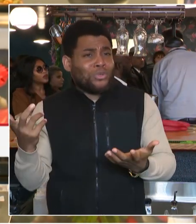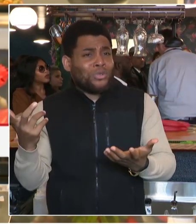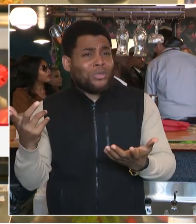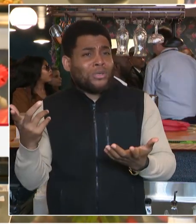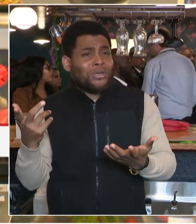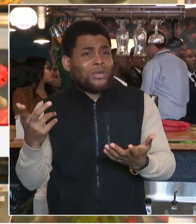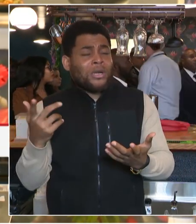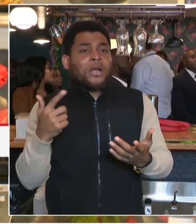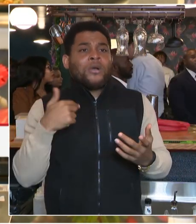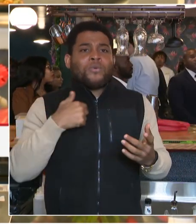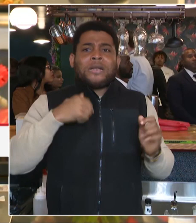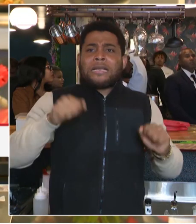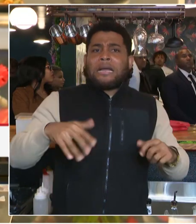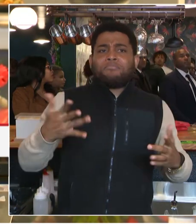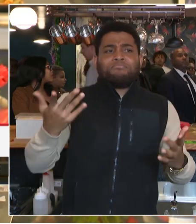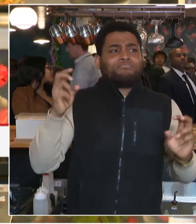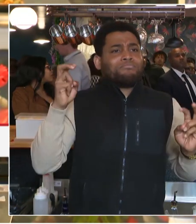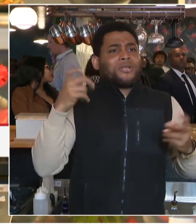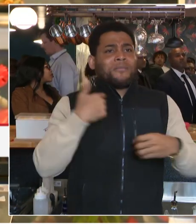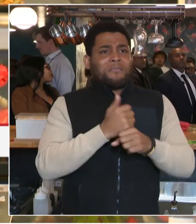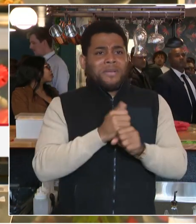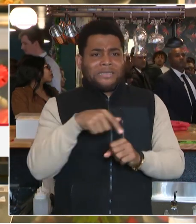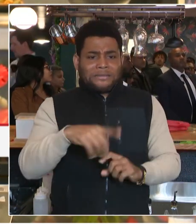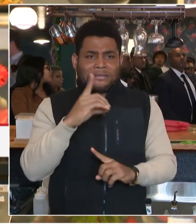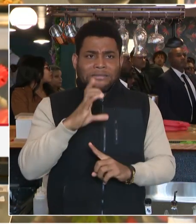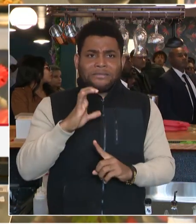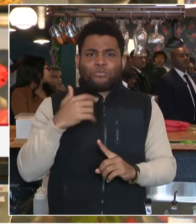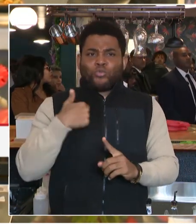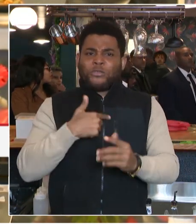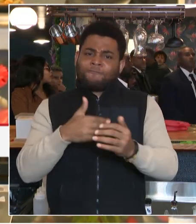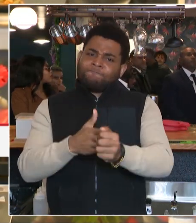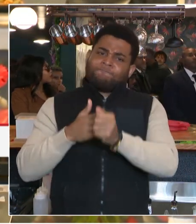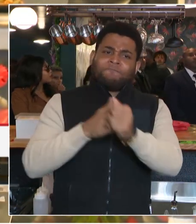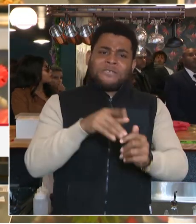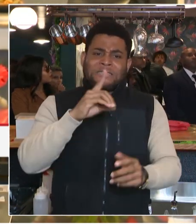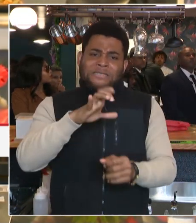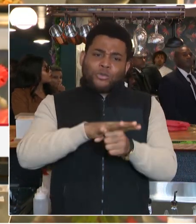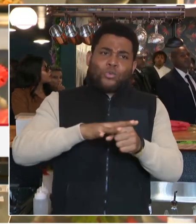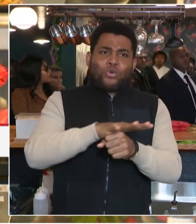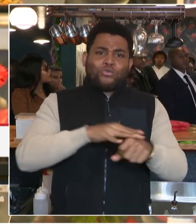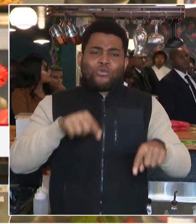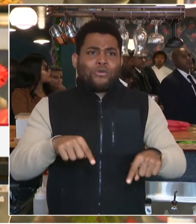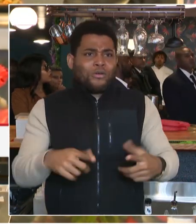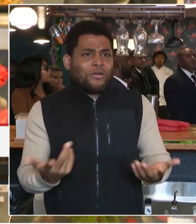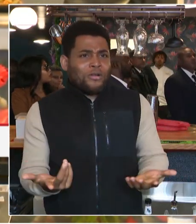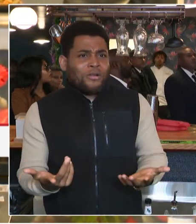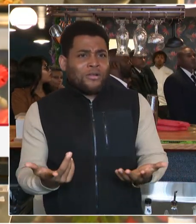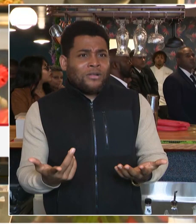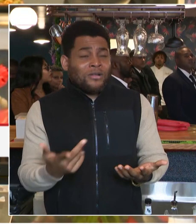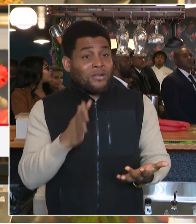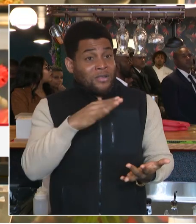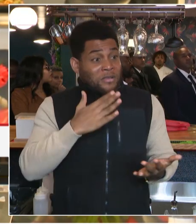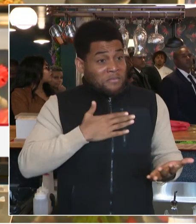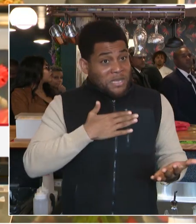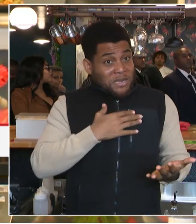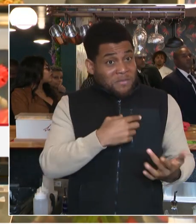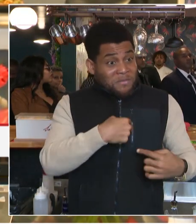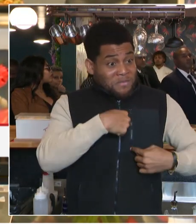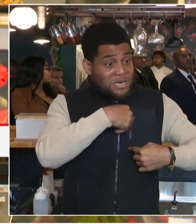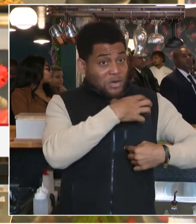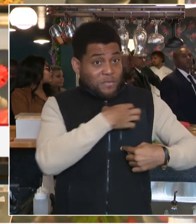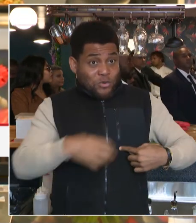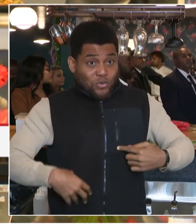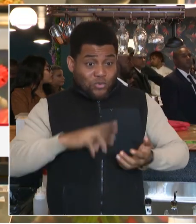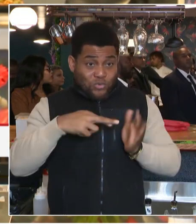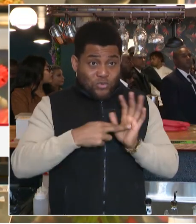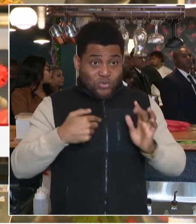been leaders in this space, making sure that we as jurisdictions, as mayors, are doing what we can do to